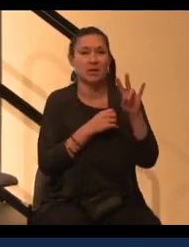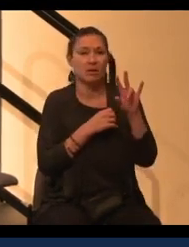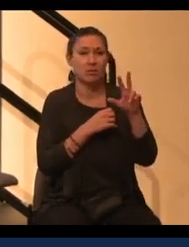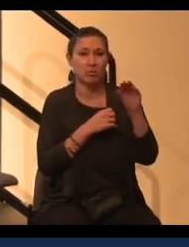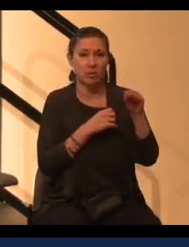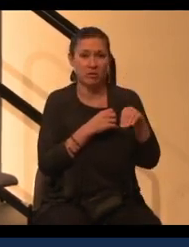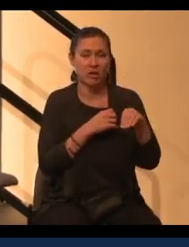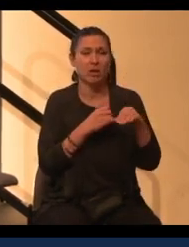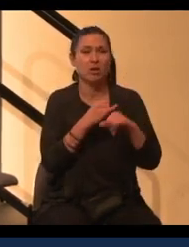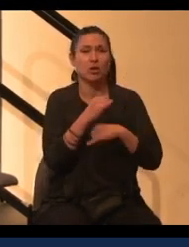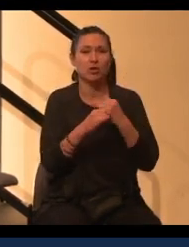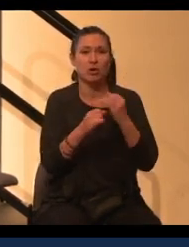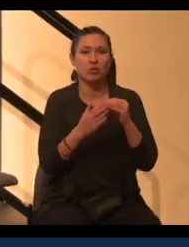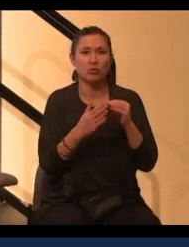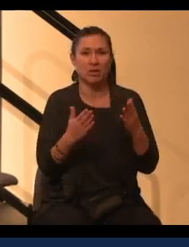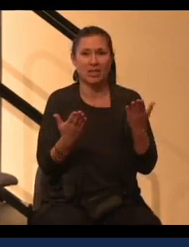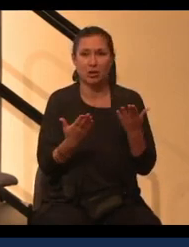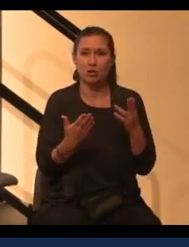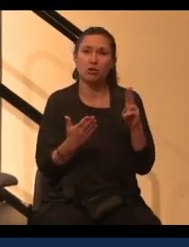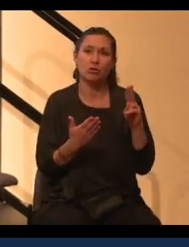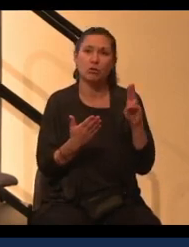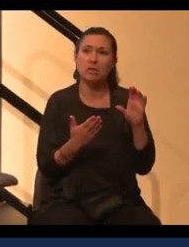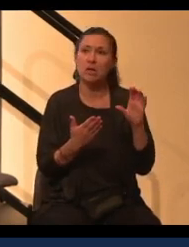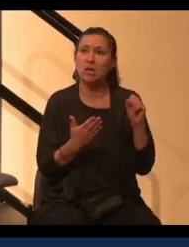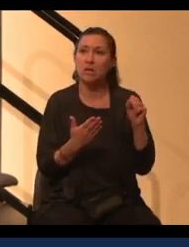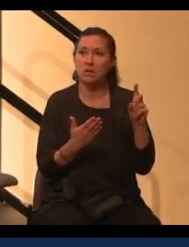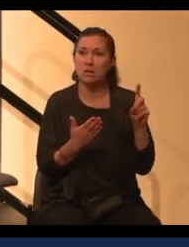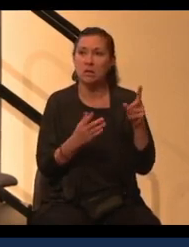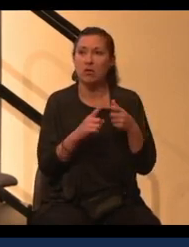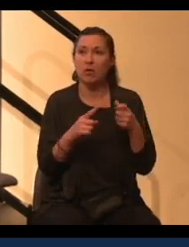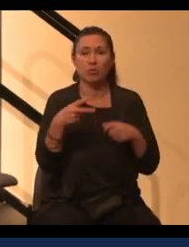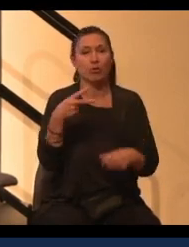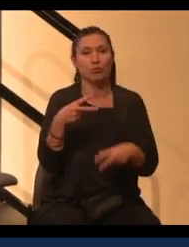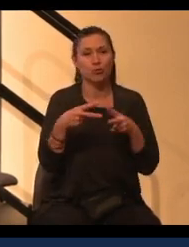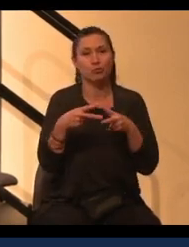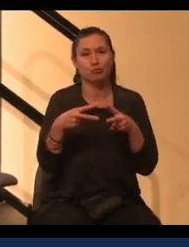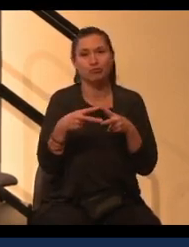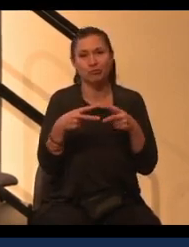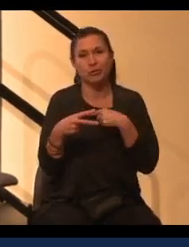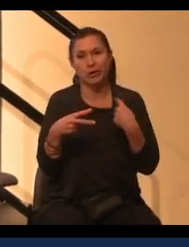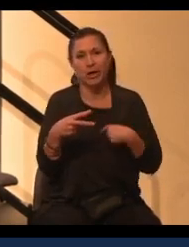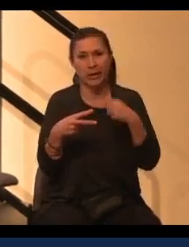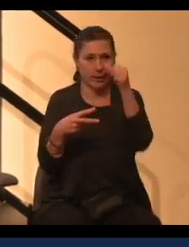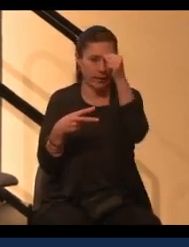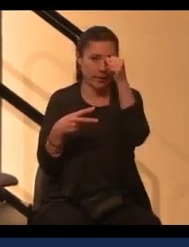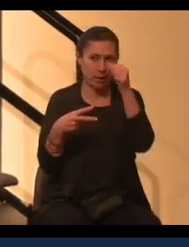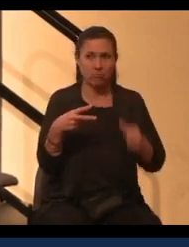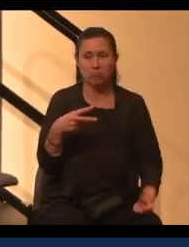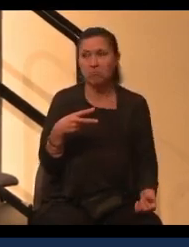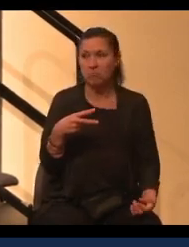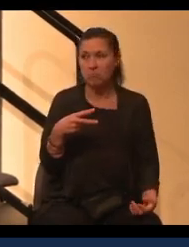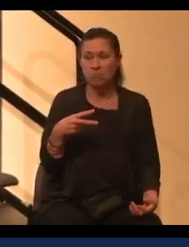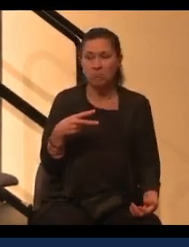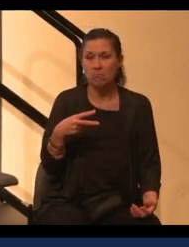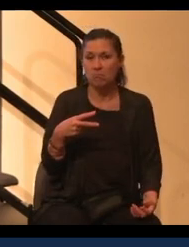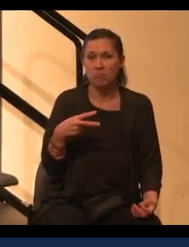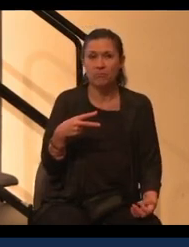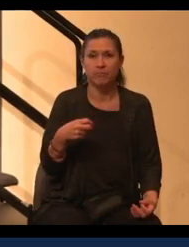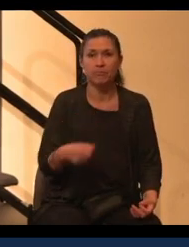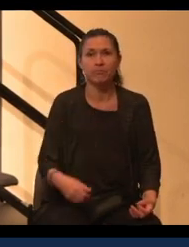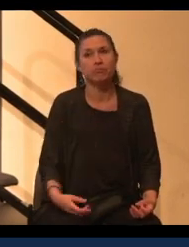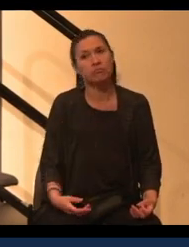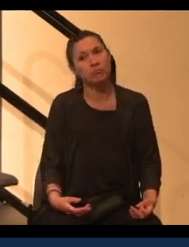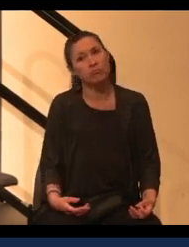73% of the international students at UC San Diego come from 2 countries, China and India. And